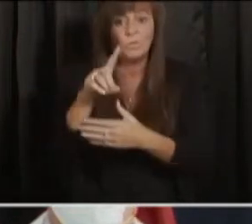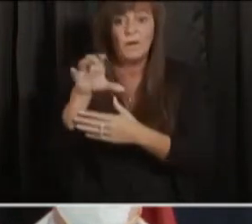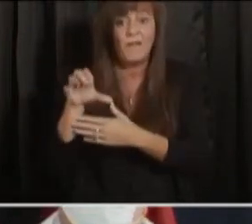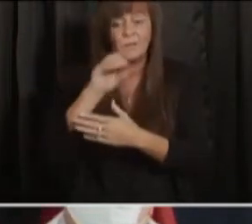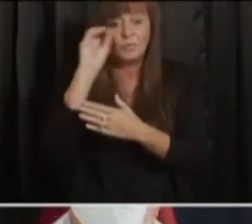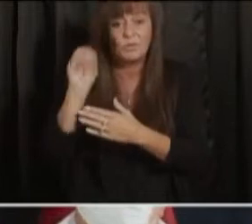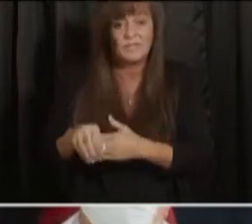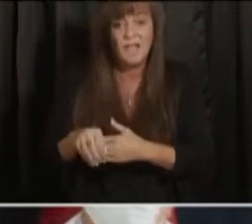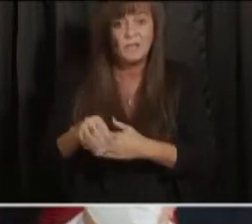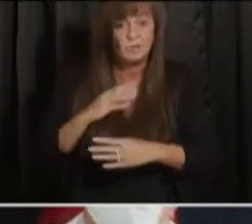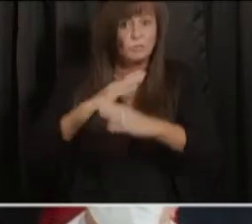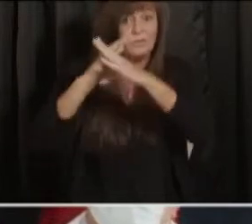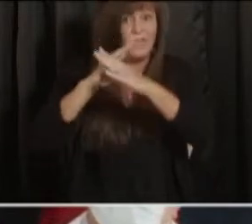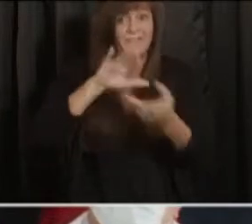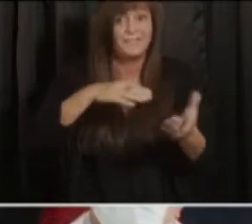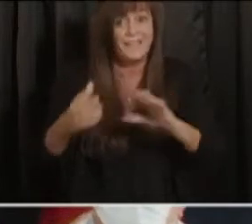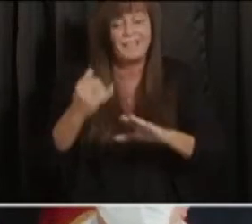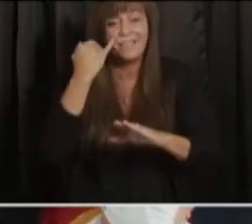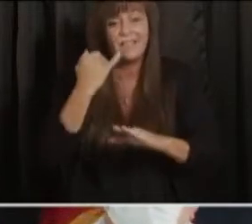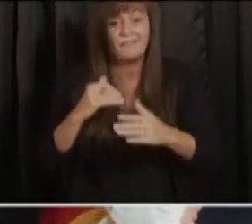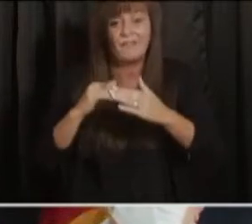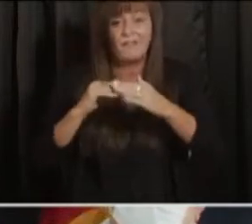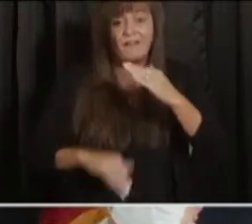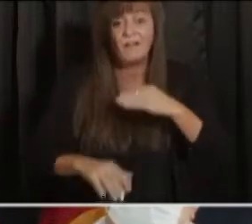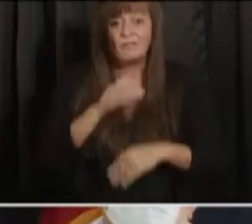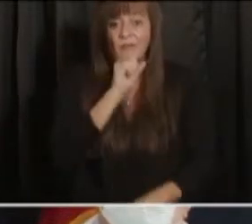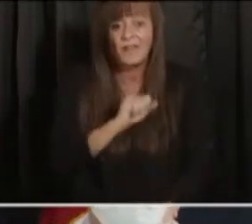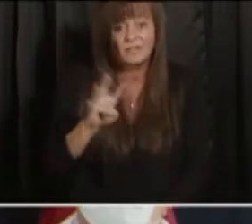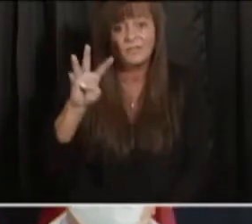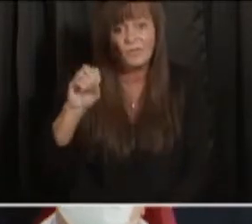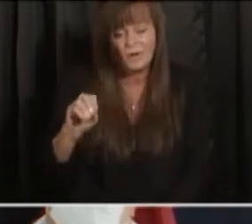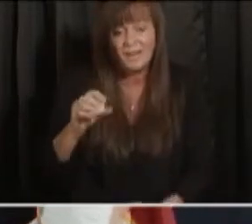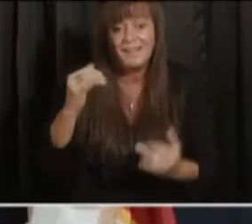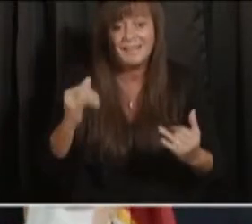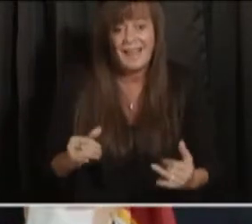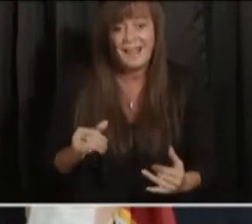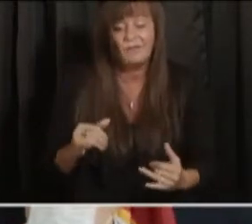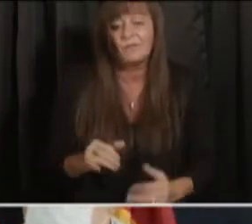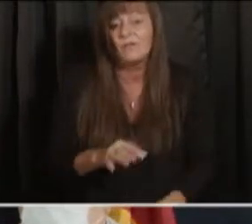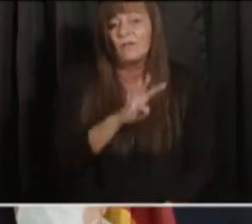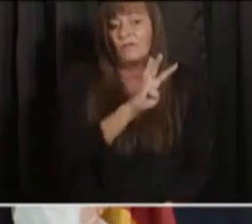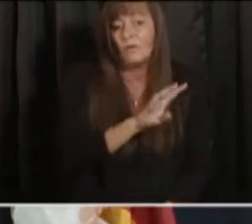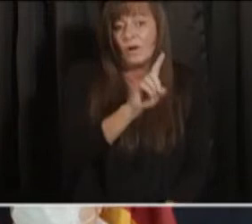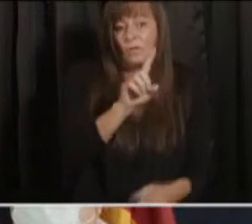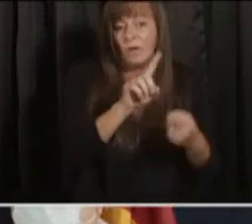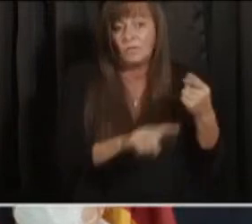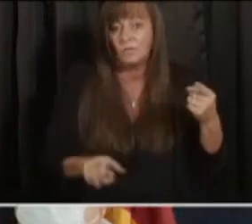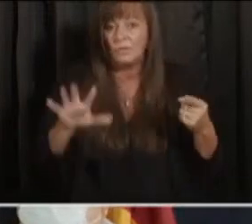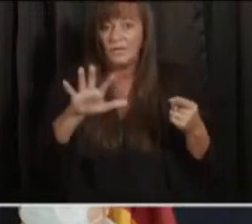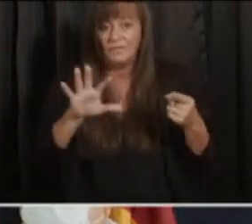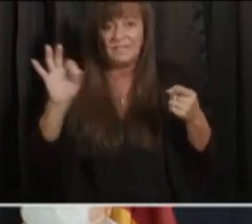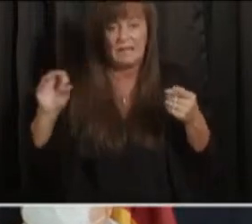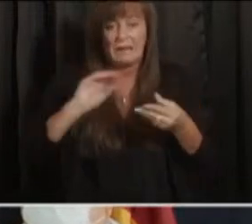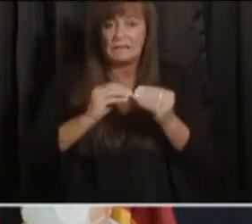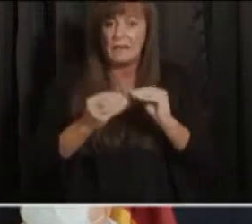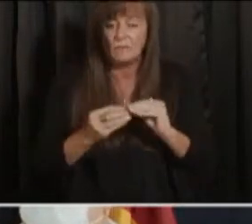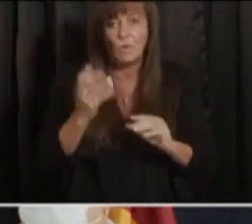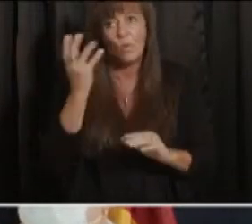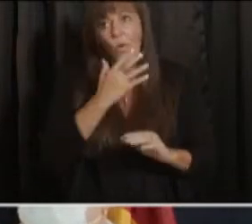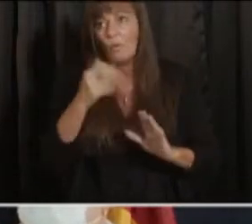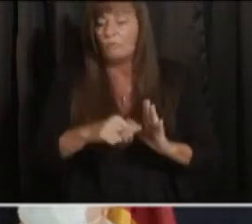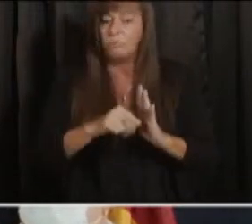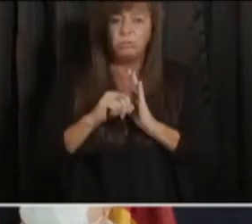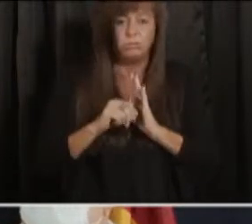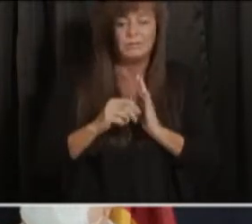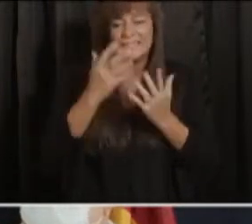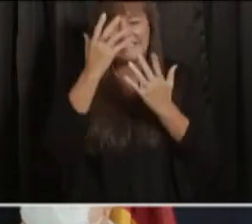if you're under 40. Now let's go to the next group, 41 to 59. The numbers, again, couldn't be more impressive. Sadly,